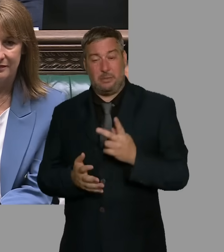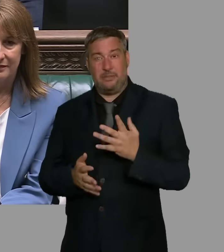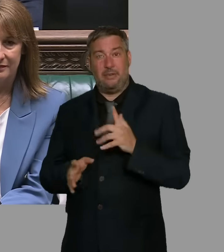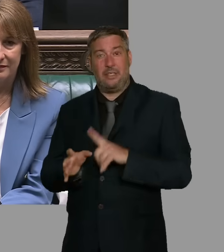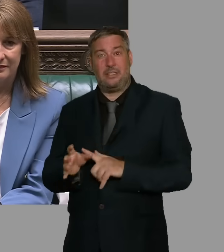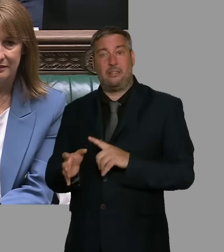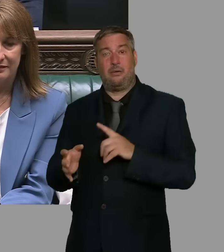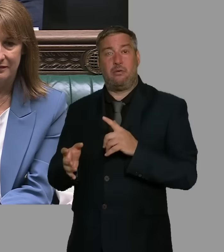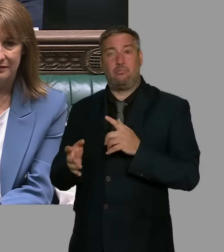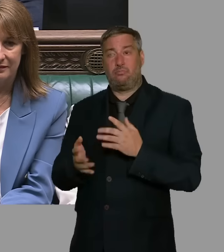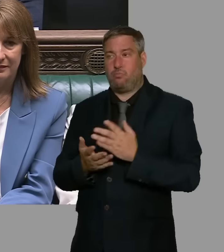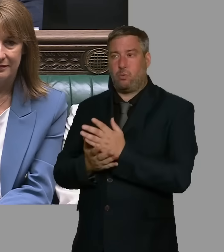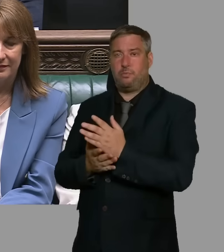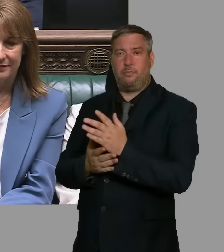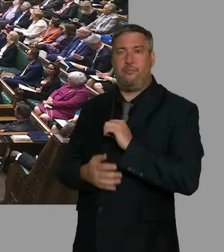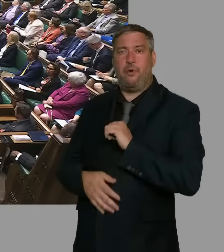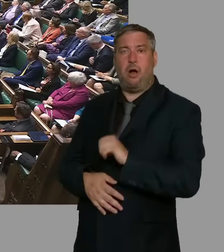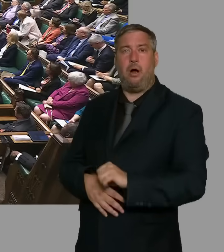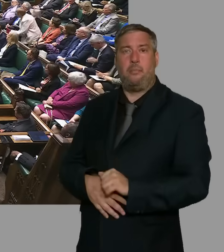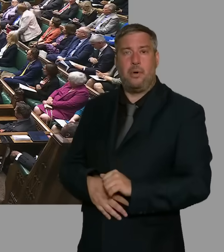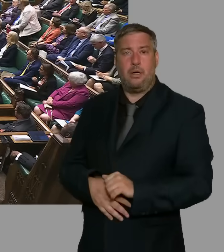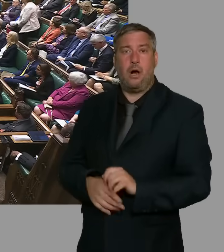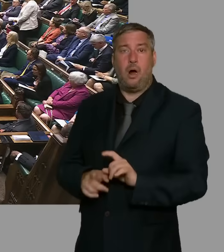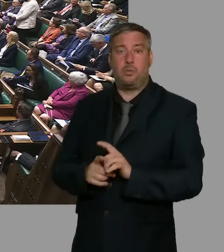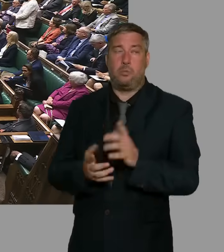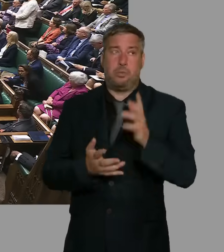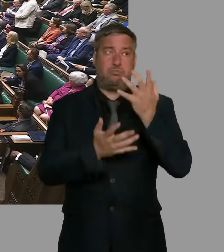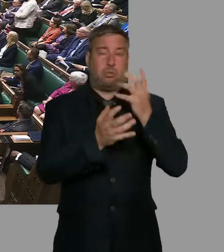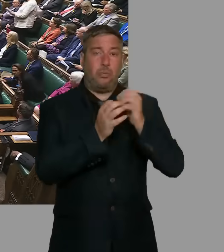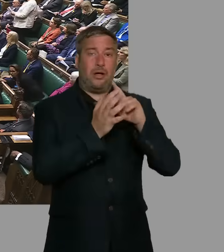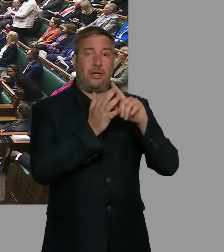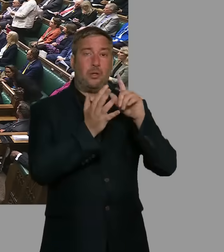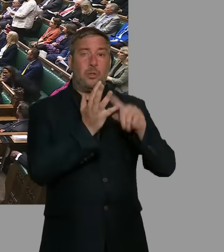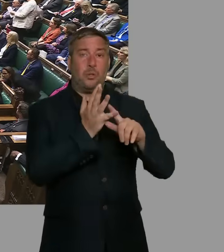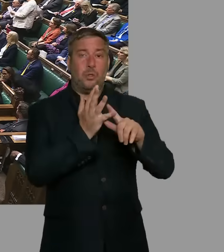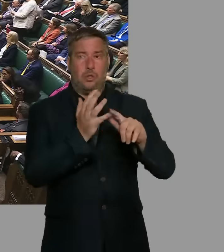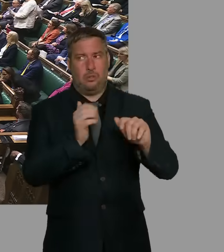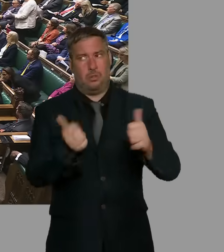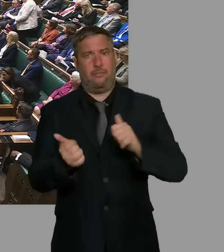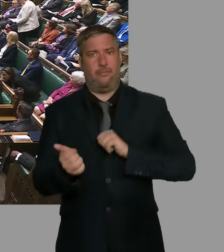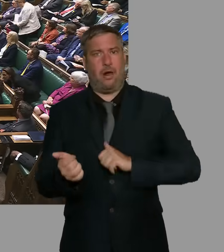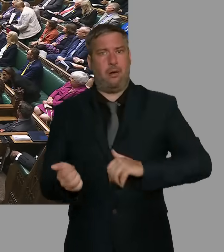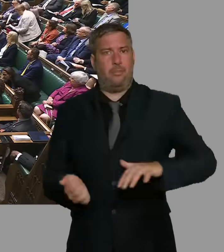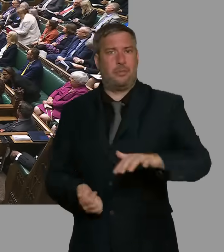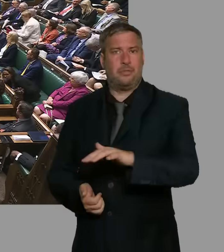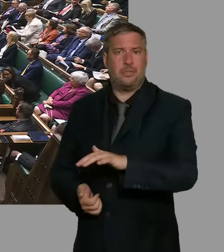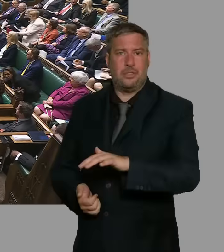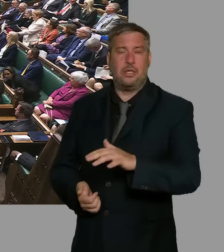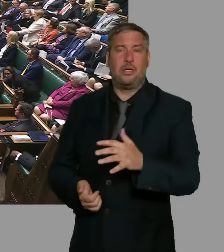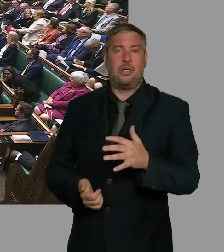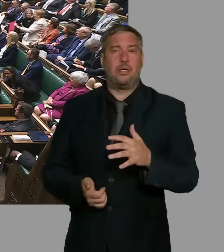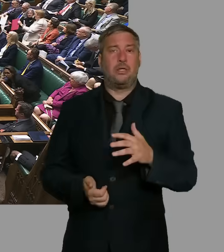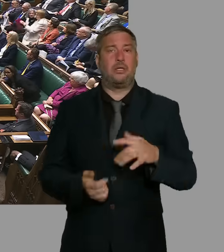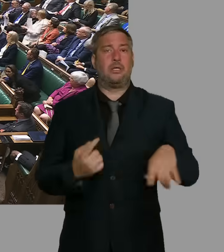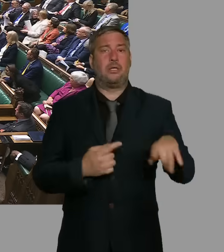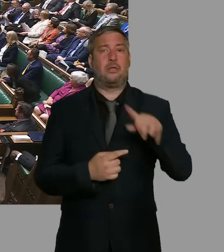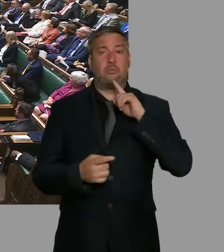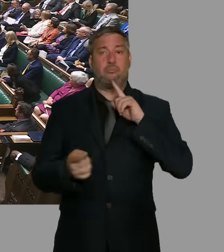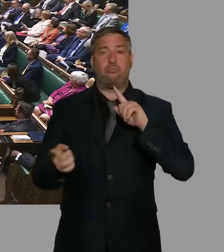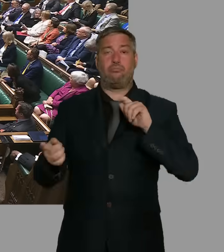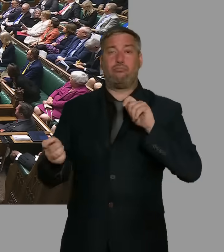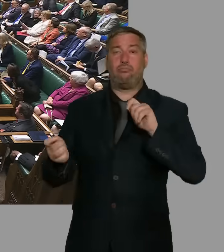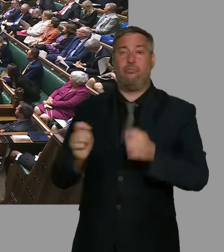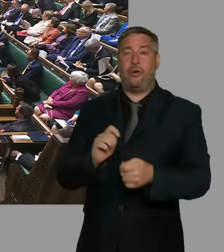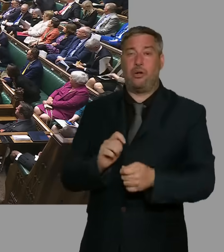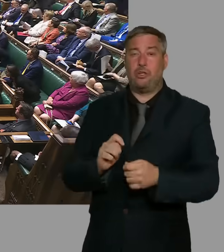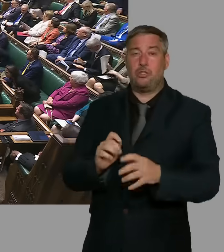into farming in our last budget. Final question, Liz Twist. Thank you. Thank you, Mr. Speaker.